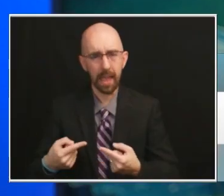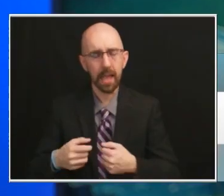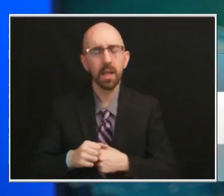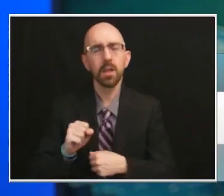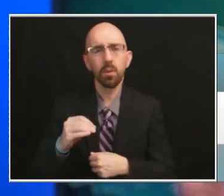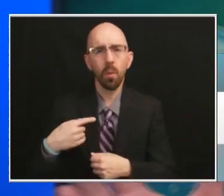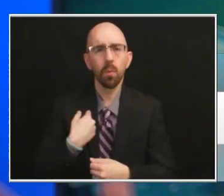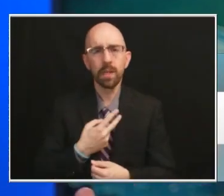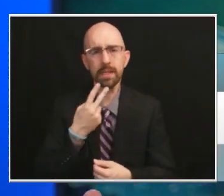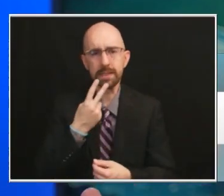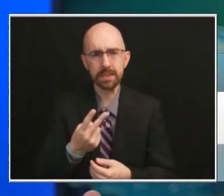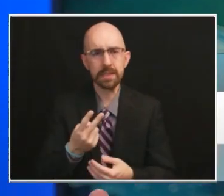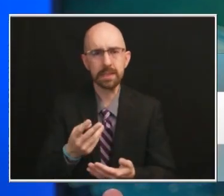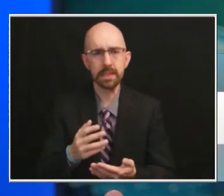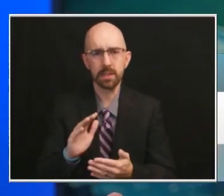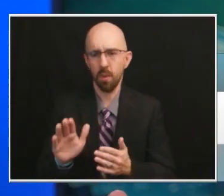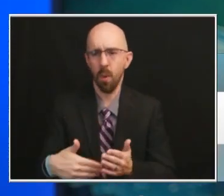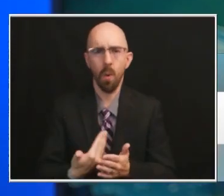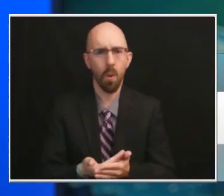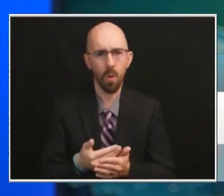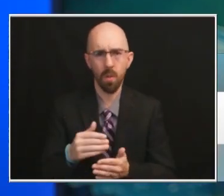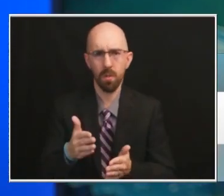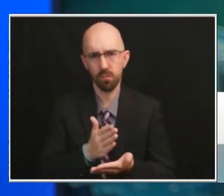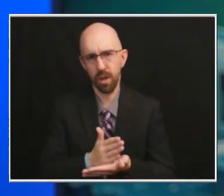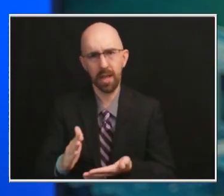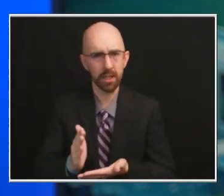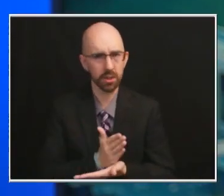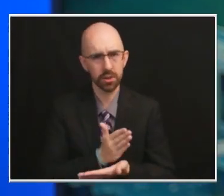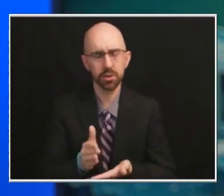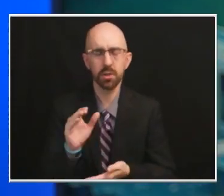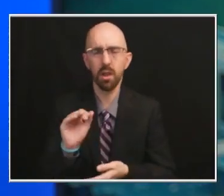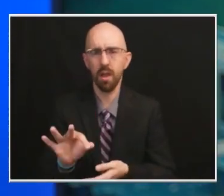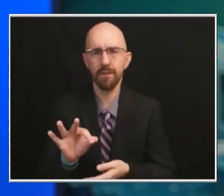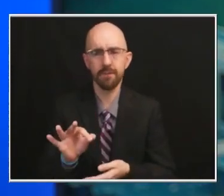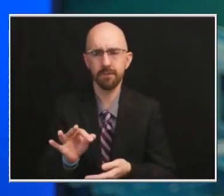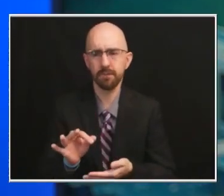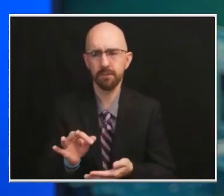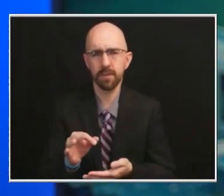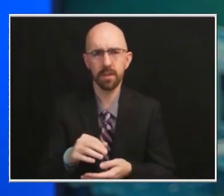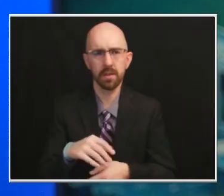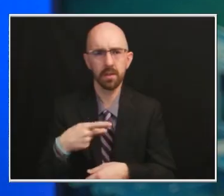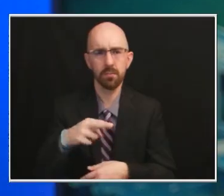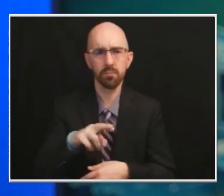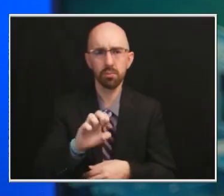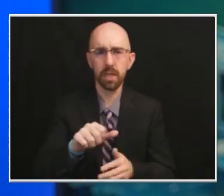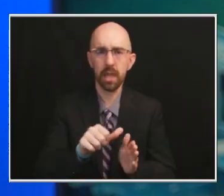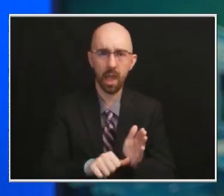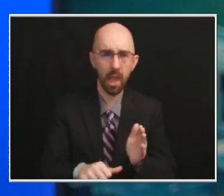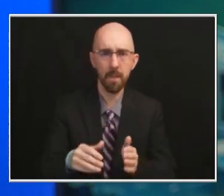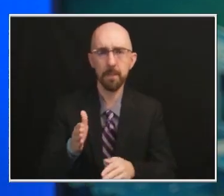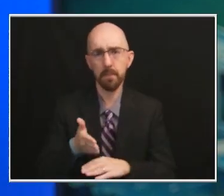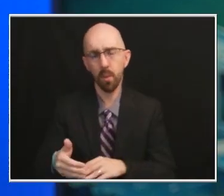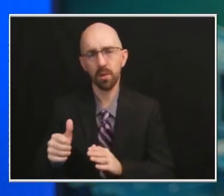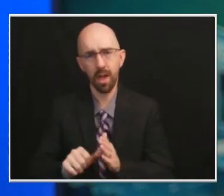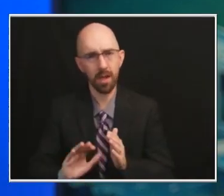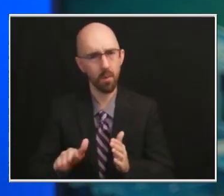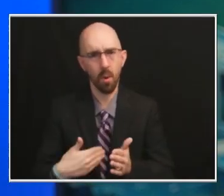seeing the whole range of pre-op, post-op, all